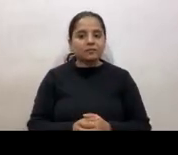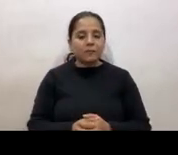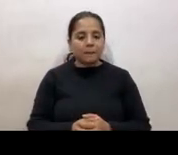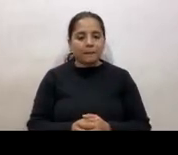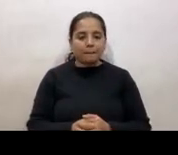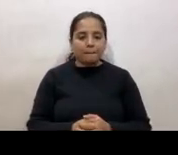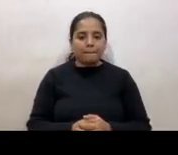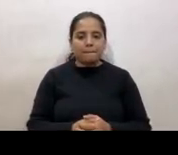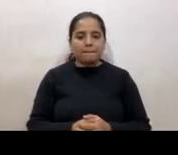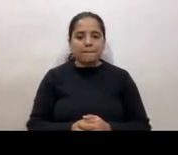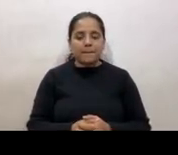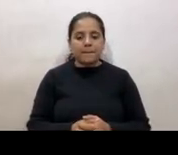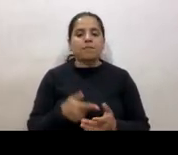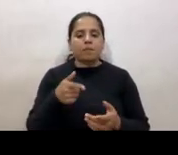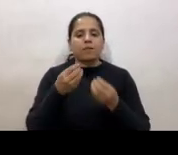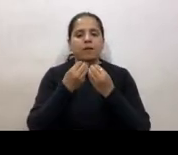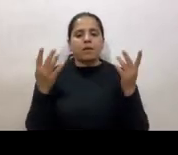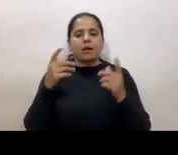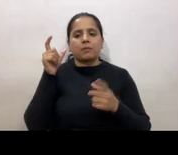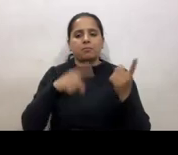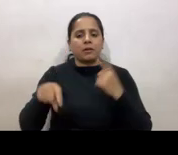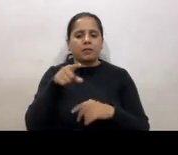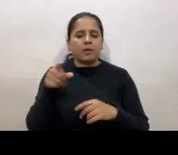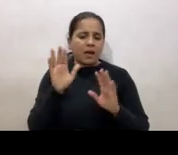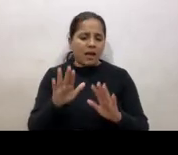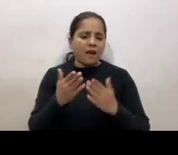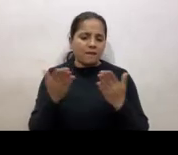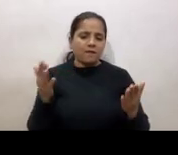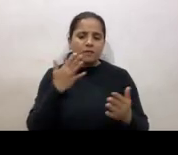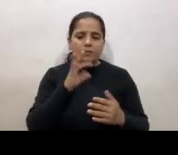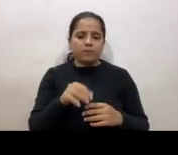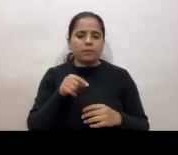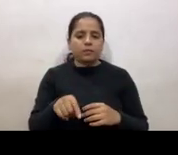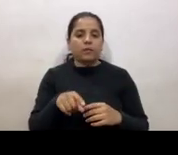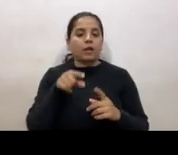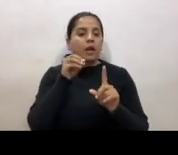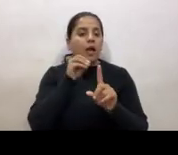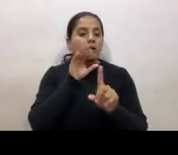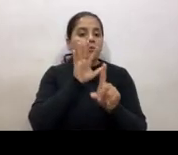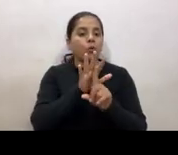that many people do have. Exposure to